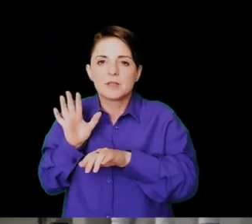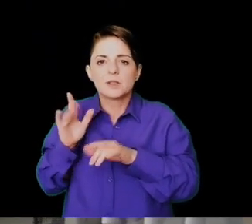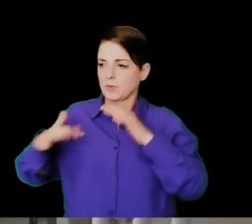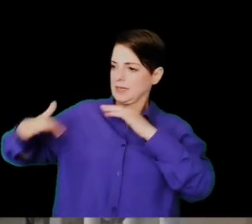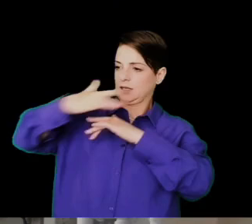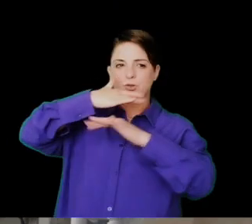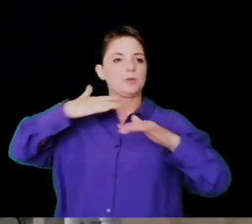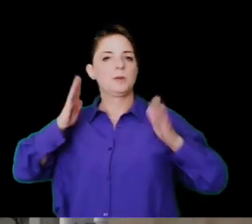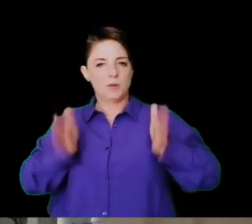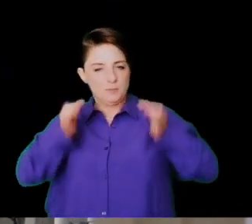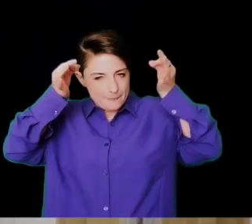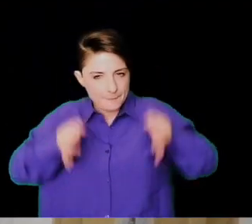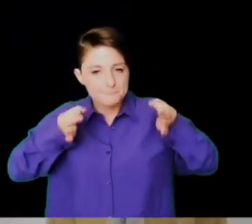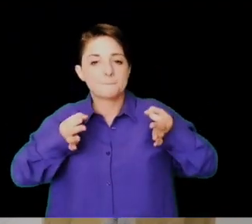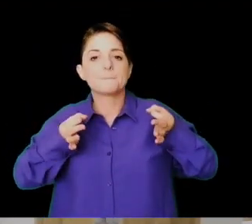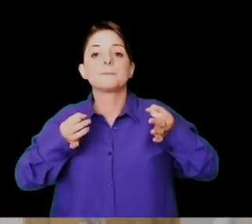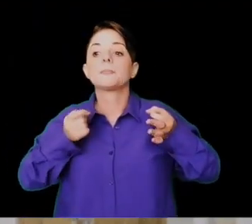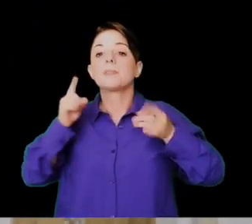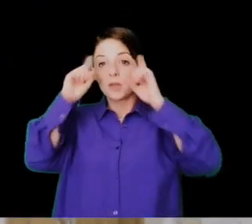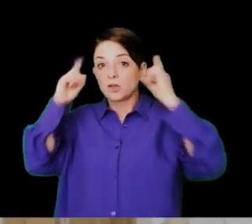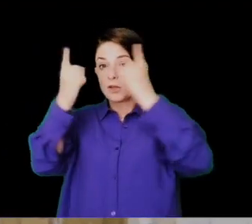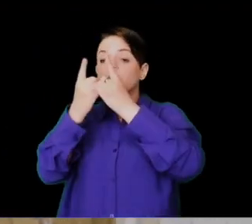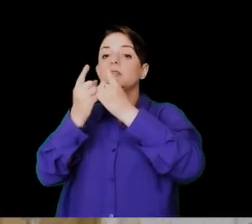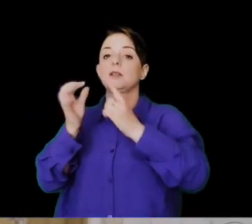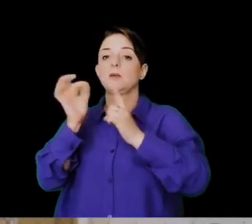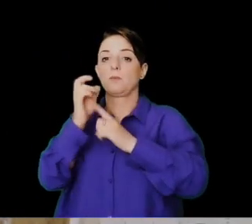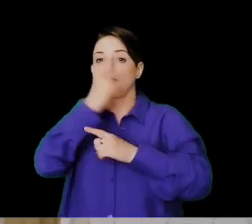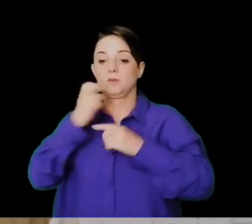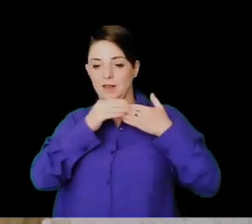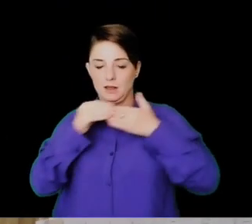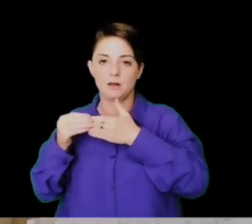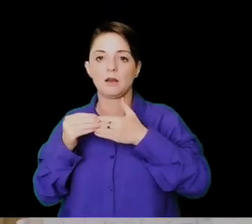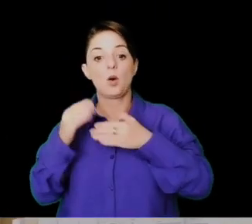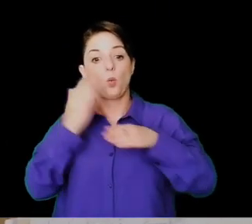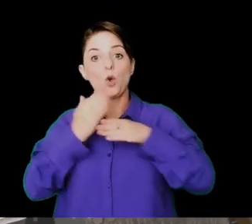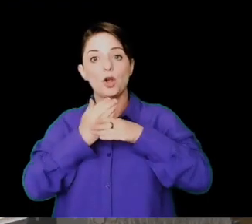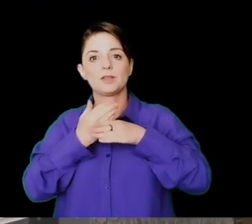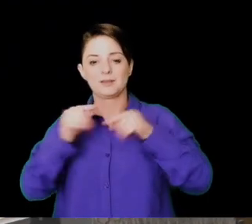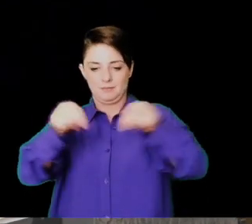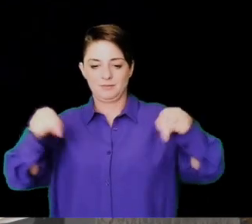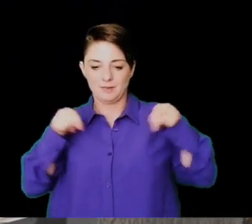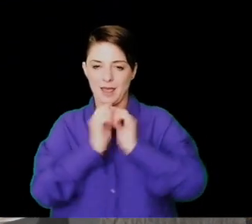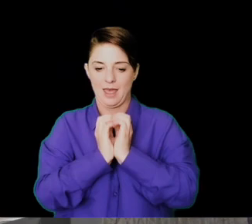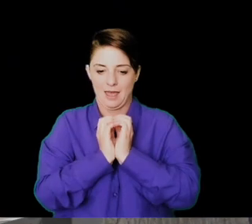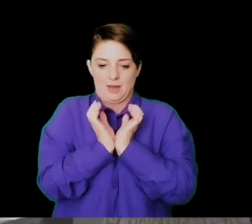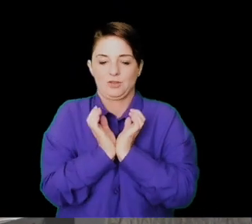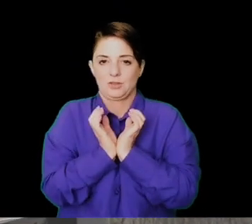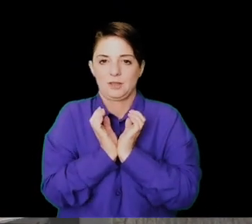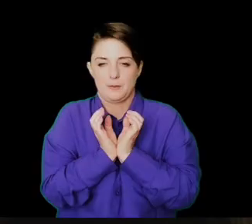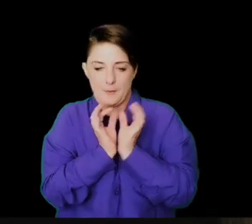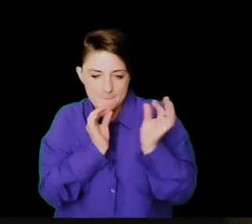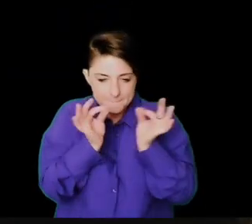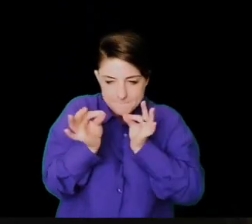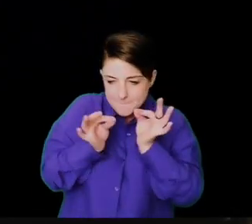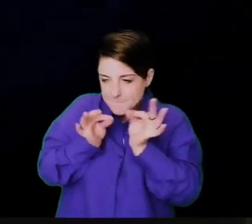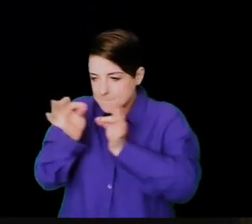the conditions must be just right. Monica Fabra from the University of Portsmouth team works in the oyster hatchery,